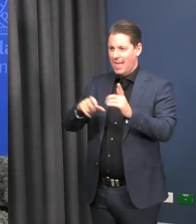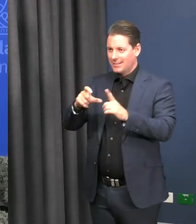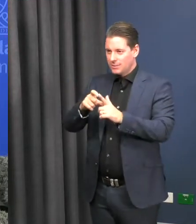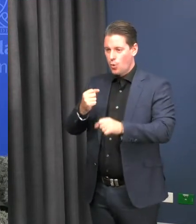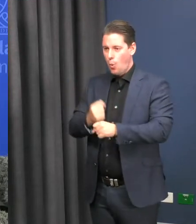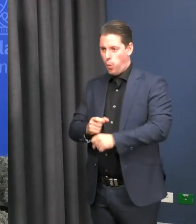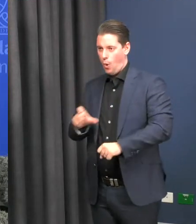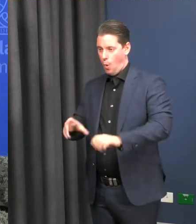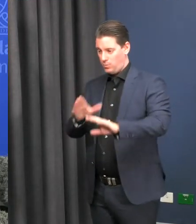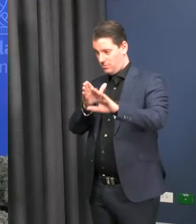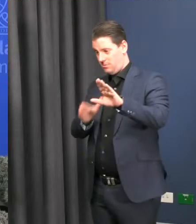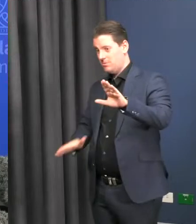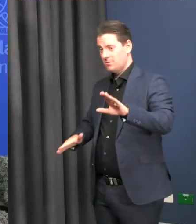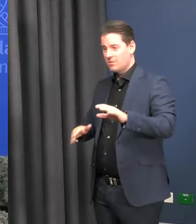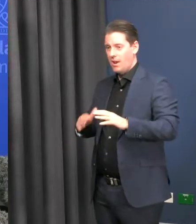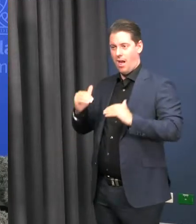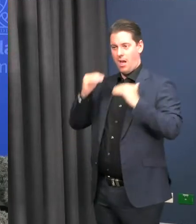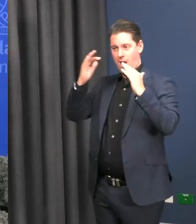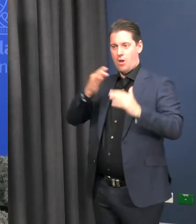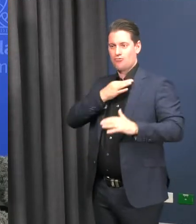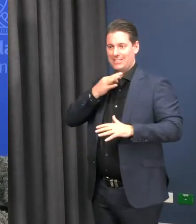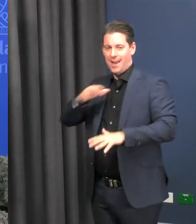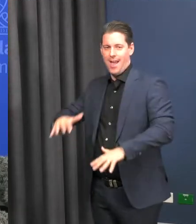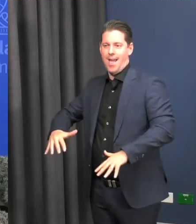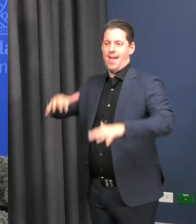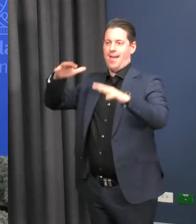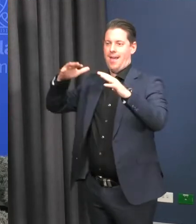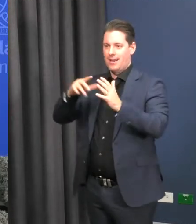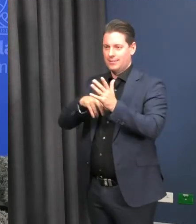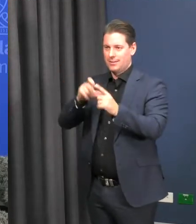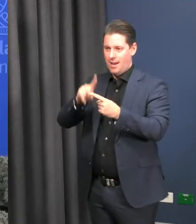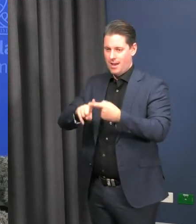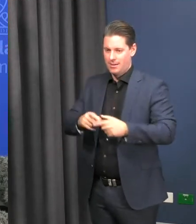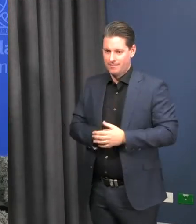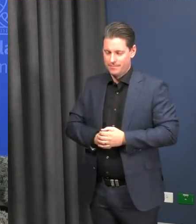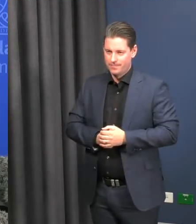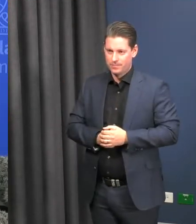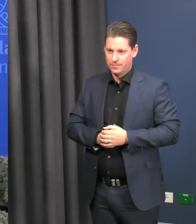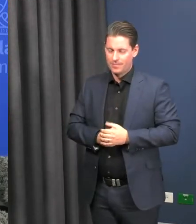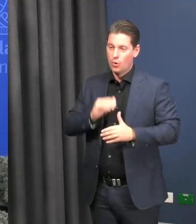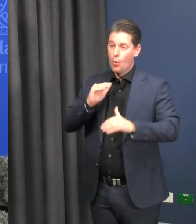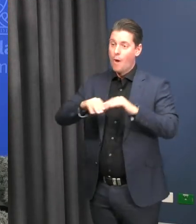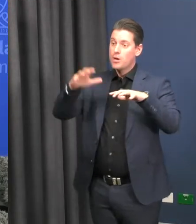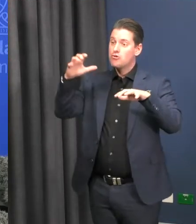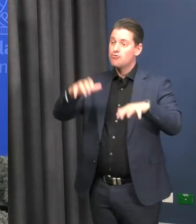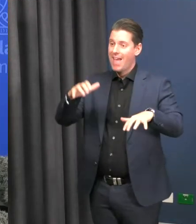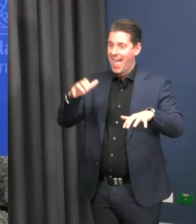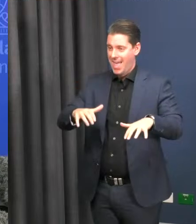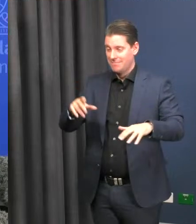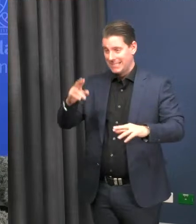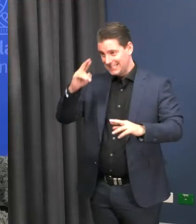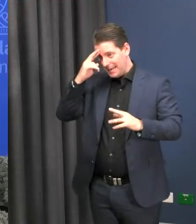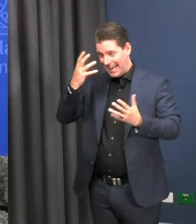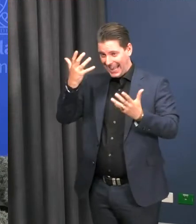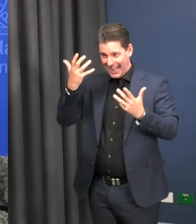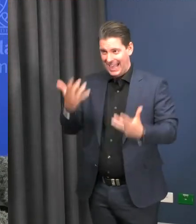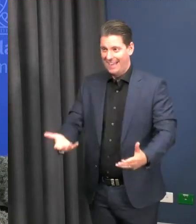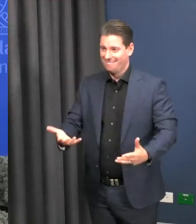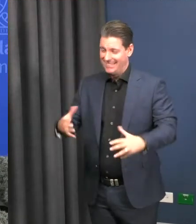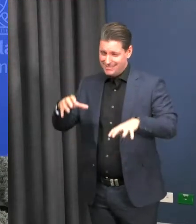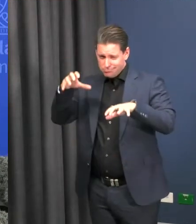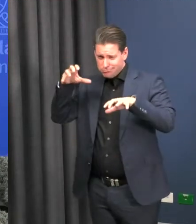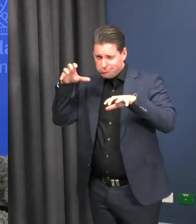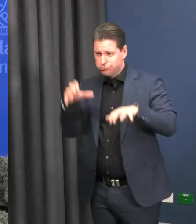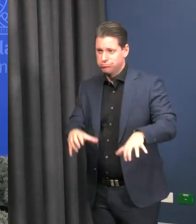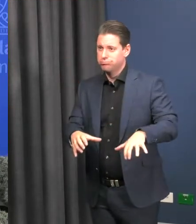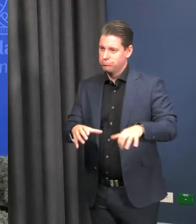Coast. In terms of rainfall, Tropical Cyclone Alfred is expected to produce heavy to locally intense